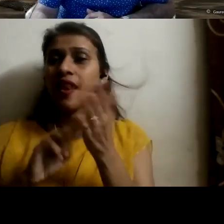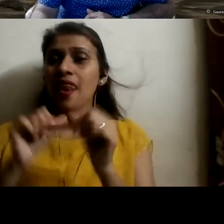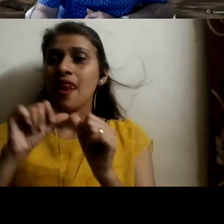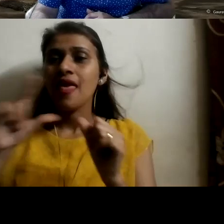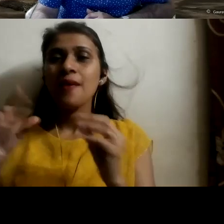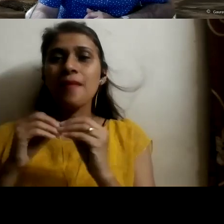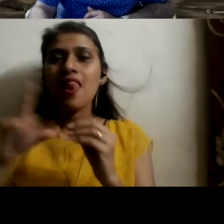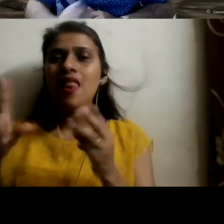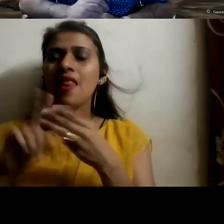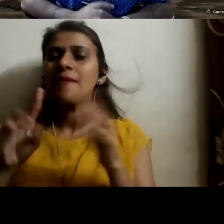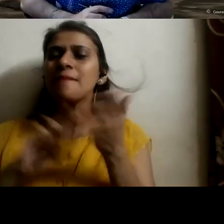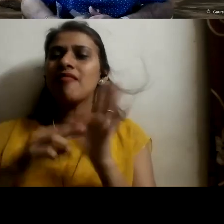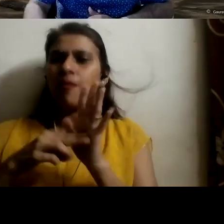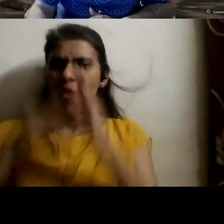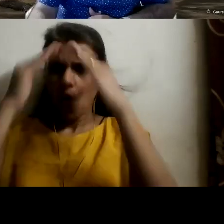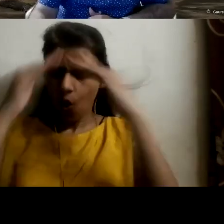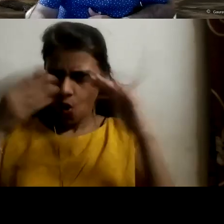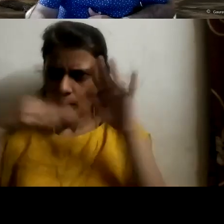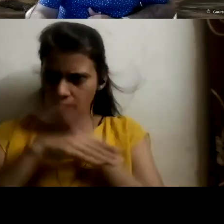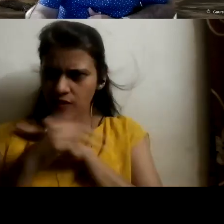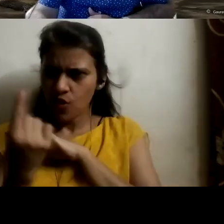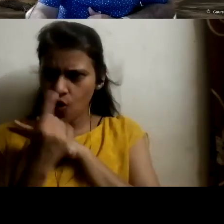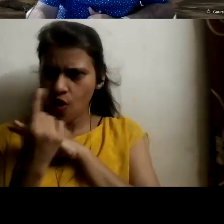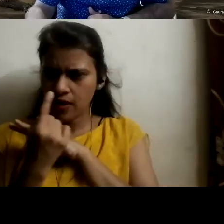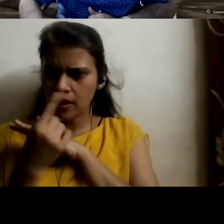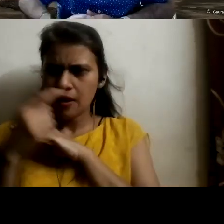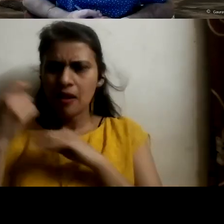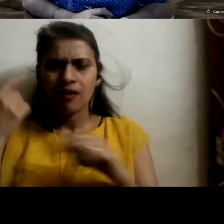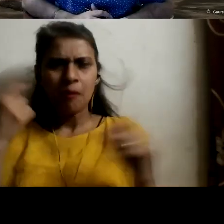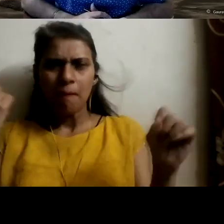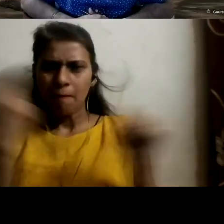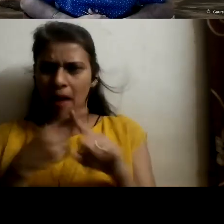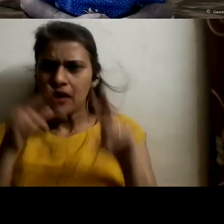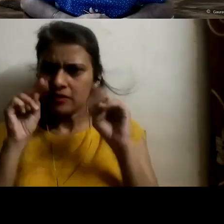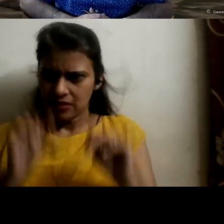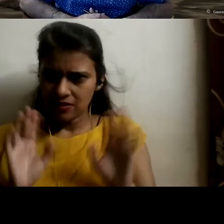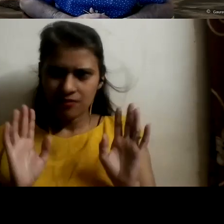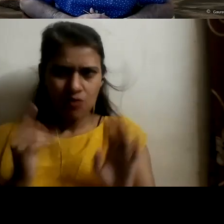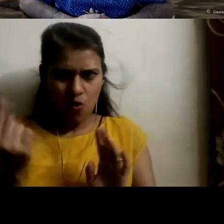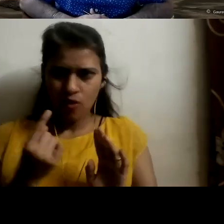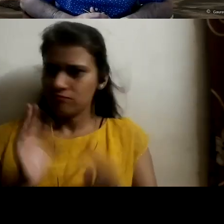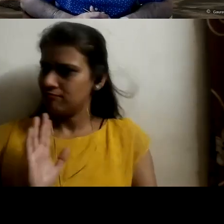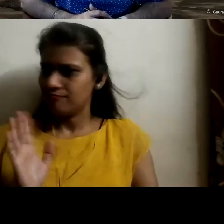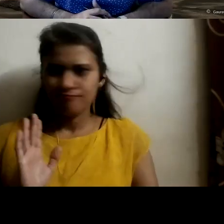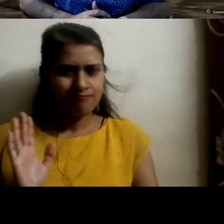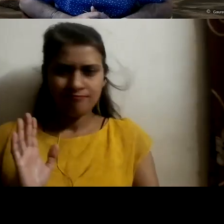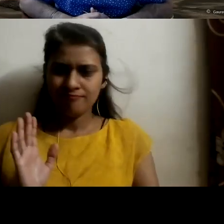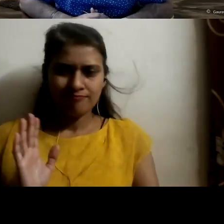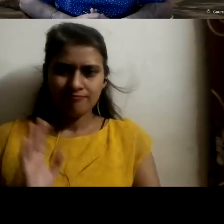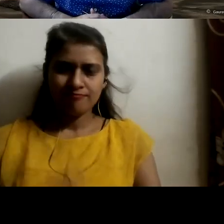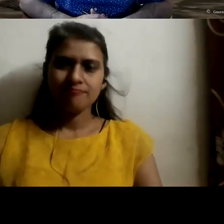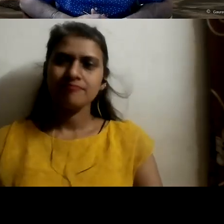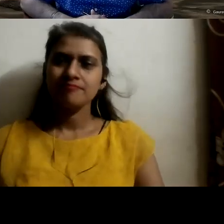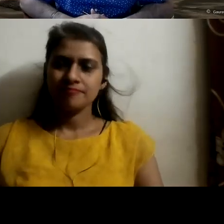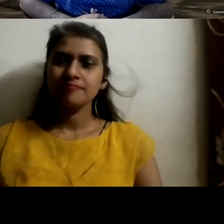Right? I'm making a small hut here. And this is what it is not. But this meaning of accommodation here